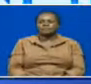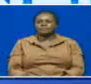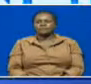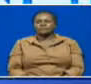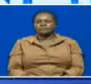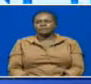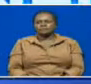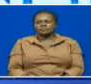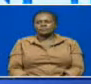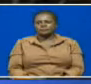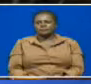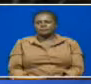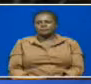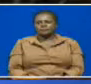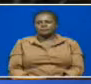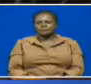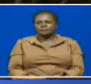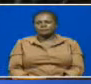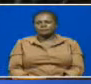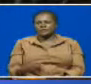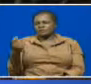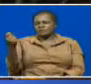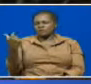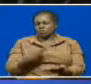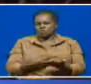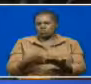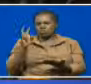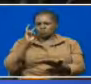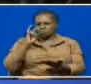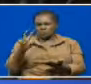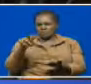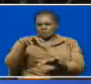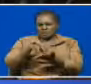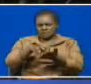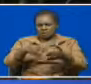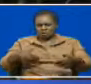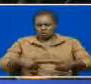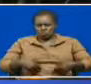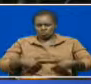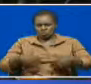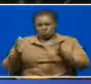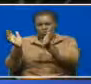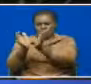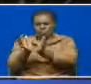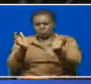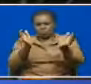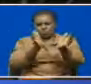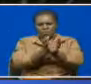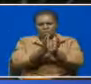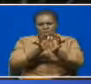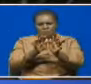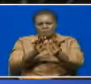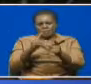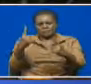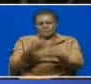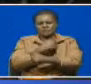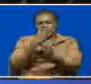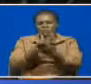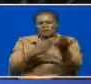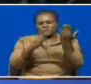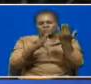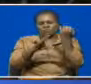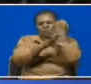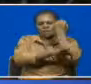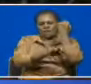journey. In the past few weeks, we've witnessed cases of teenagers being arrested in various parts of the country because